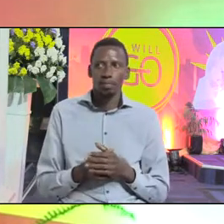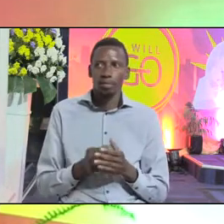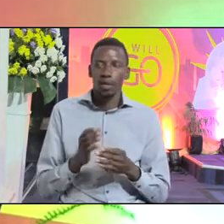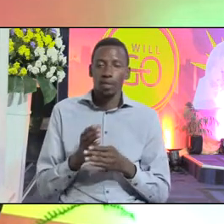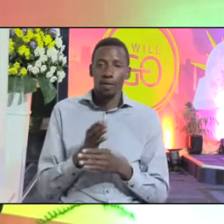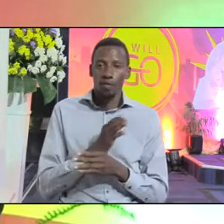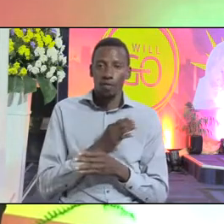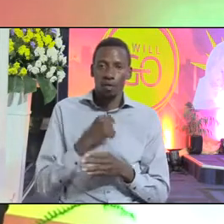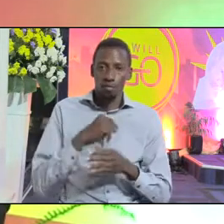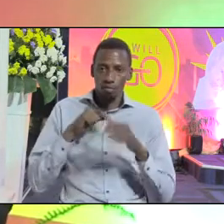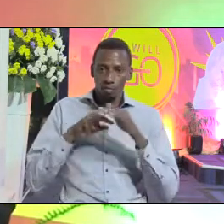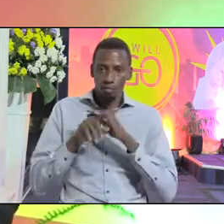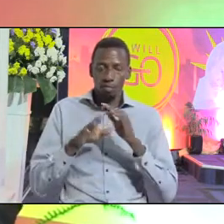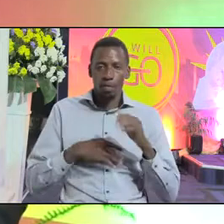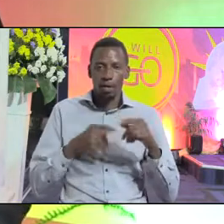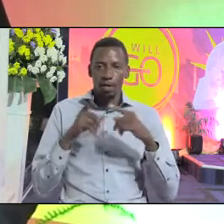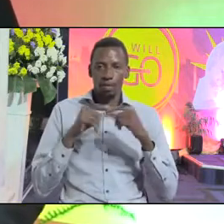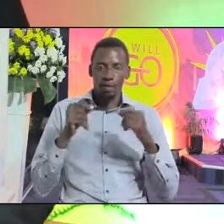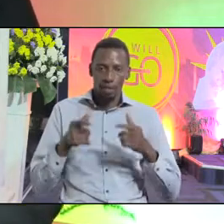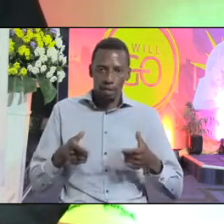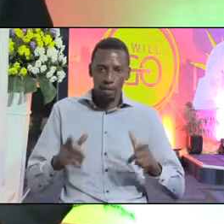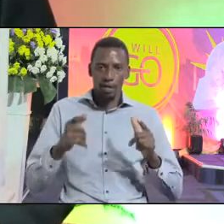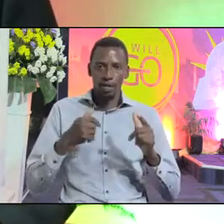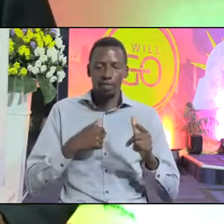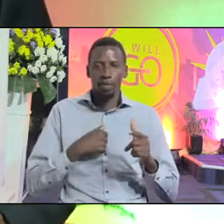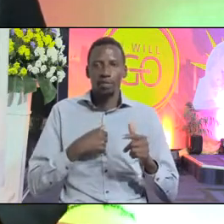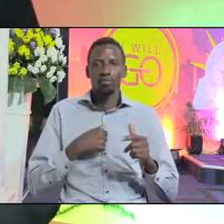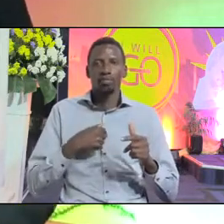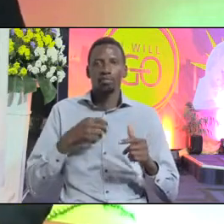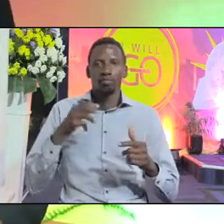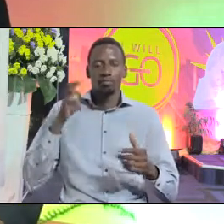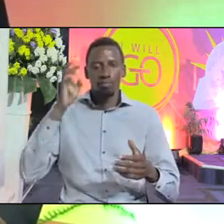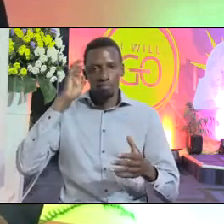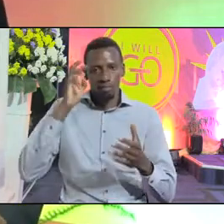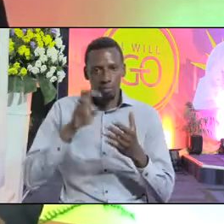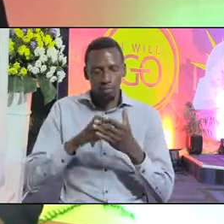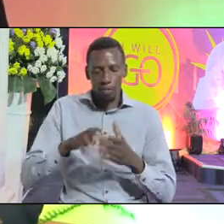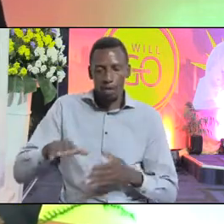my message, to acknowledge the presence